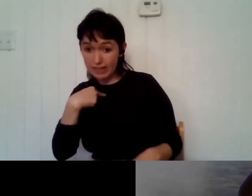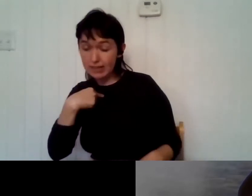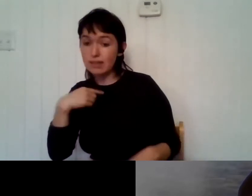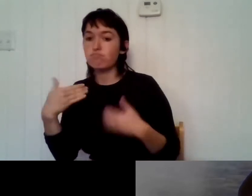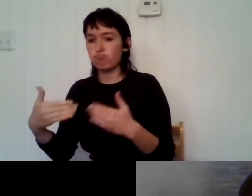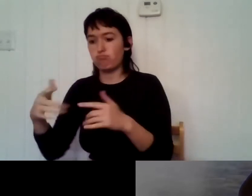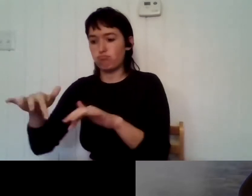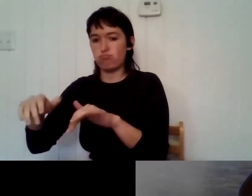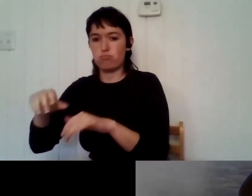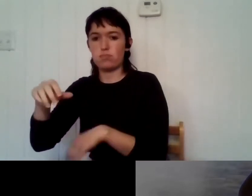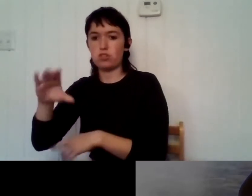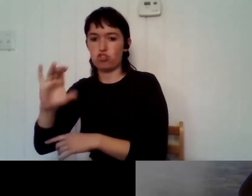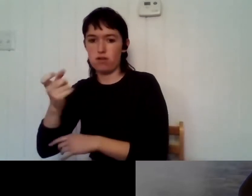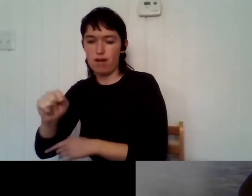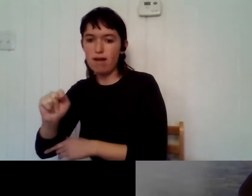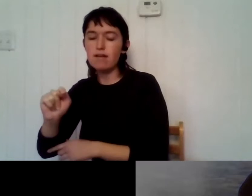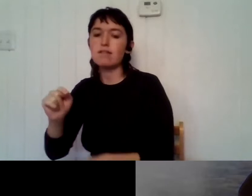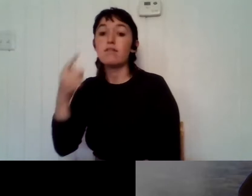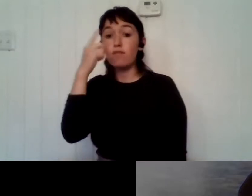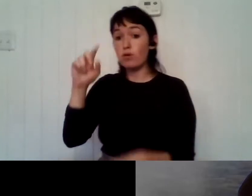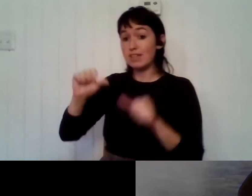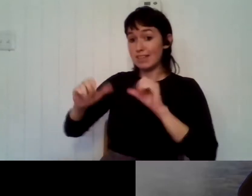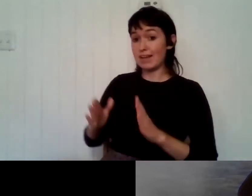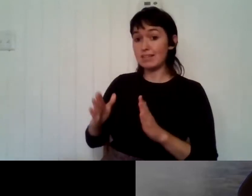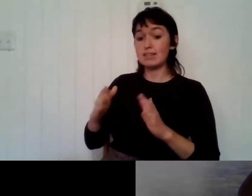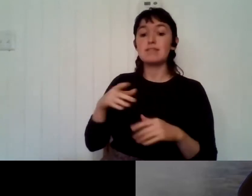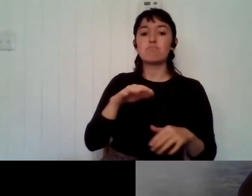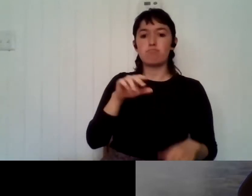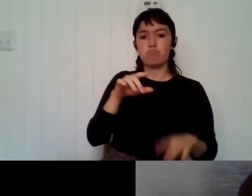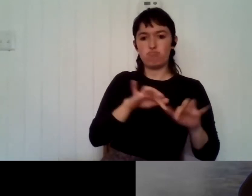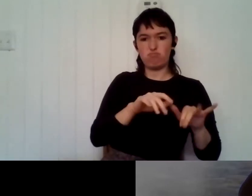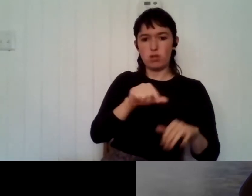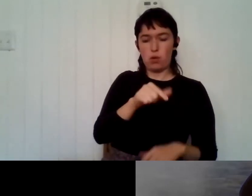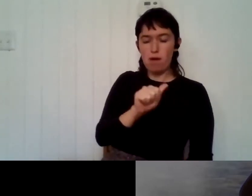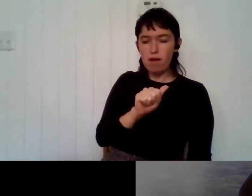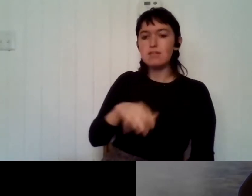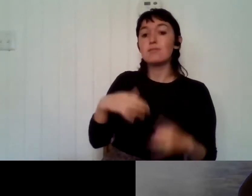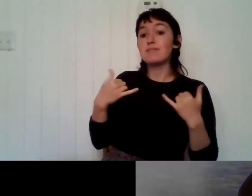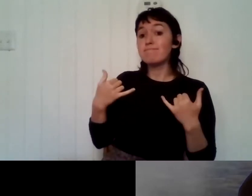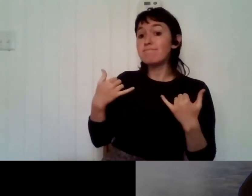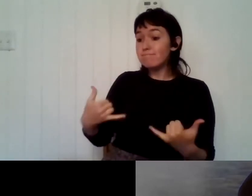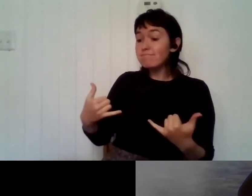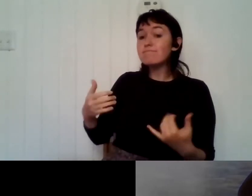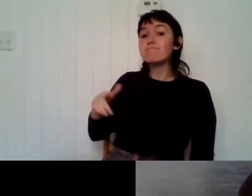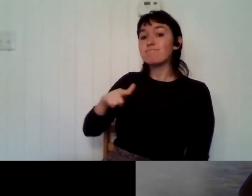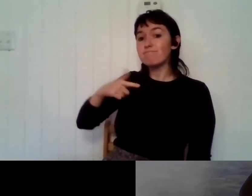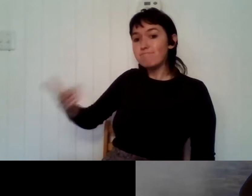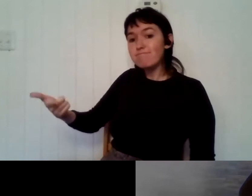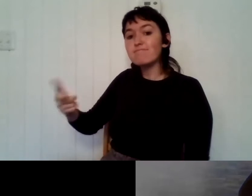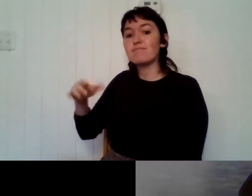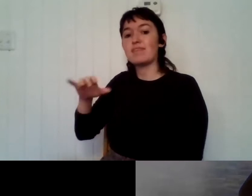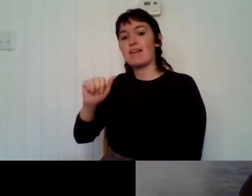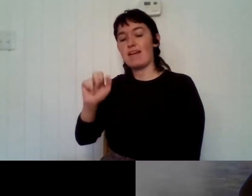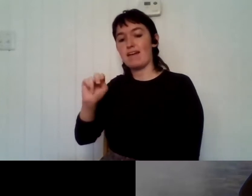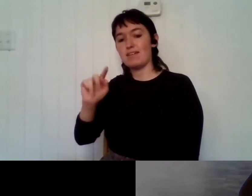ideal. At this point, I'm going to hand it over to you, and then you can introduce yourself, say who you are, what you do, why you like it, and then we'll get